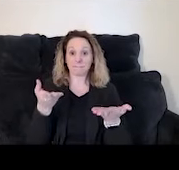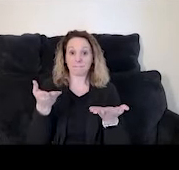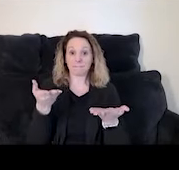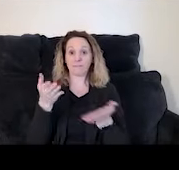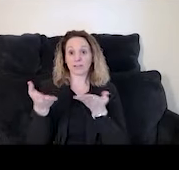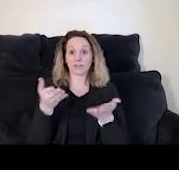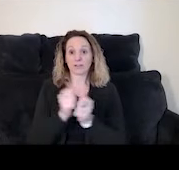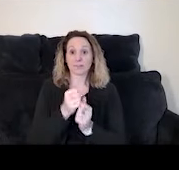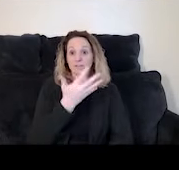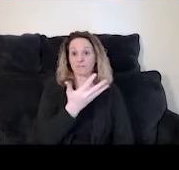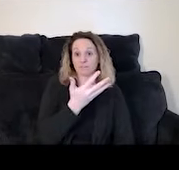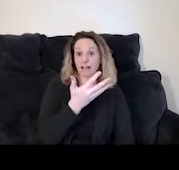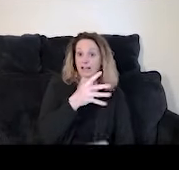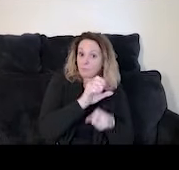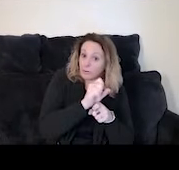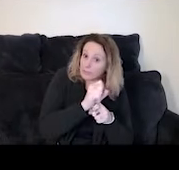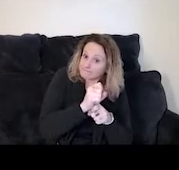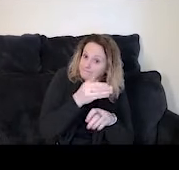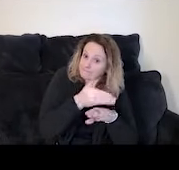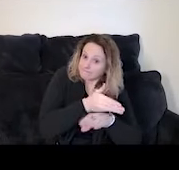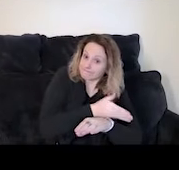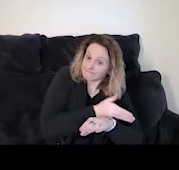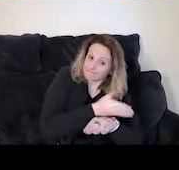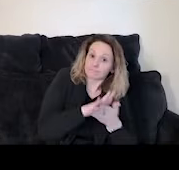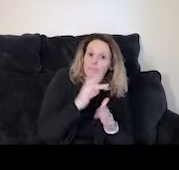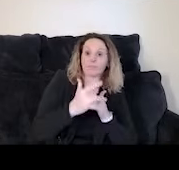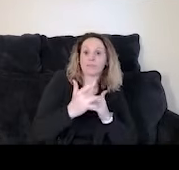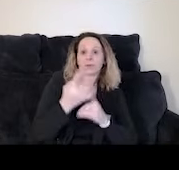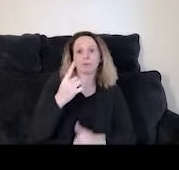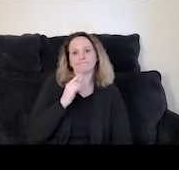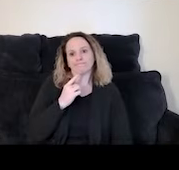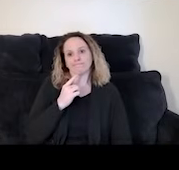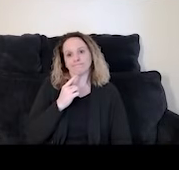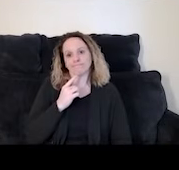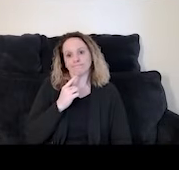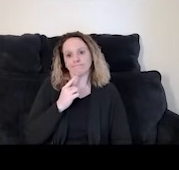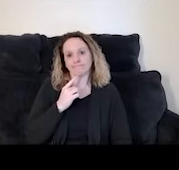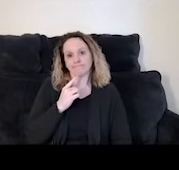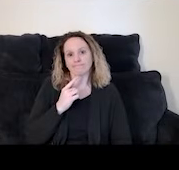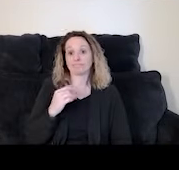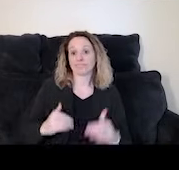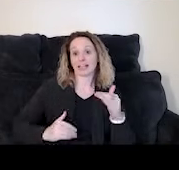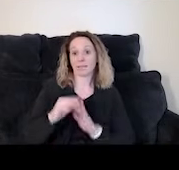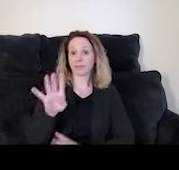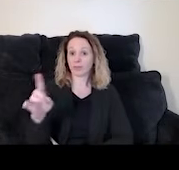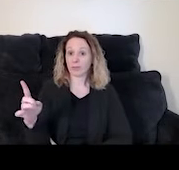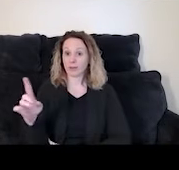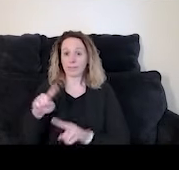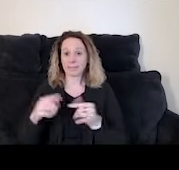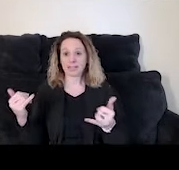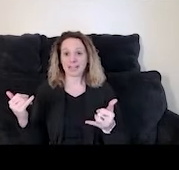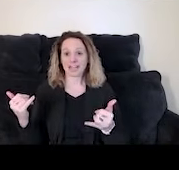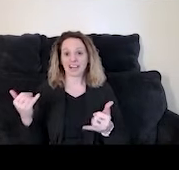another 5 that are working on it. One disappointing note is that we were up to 41 counties and we're down by